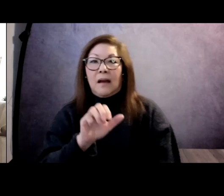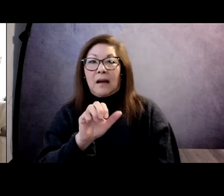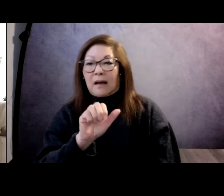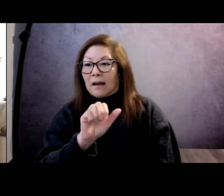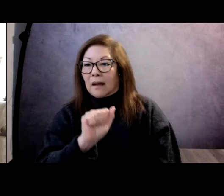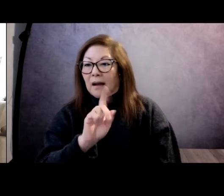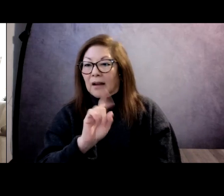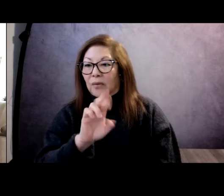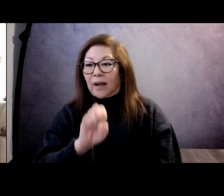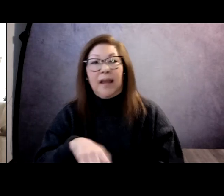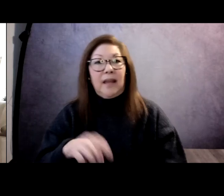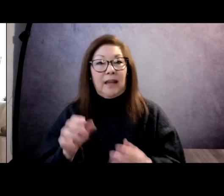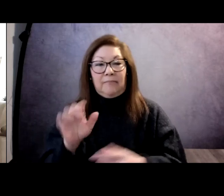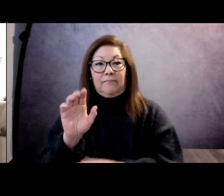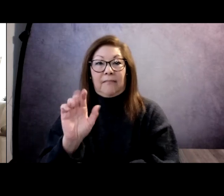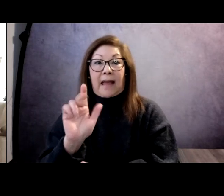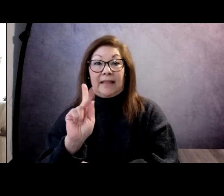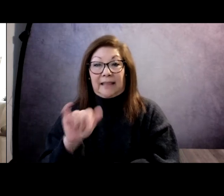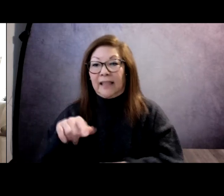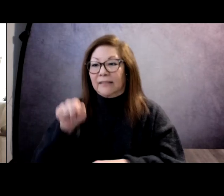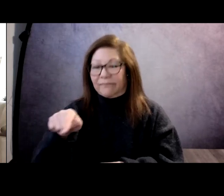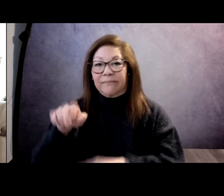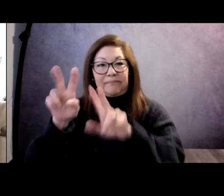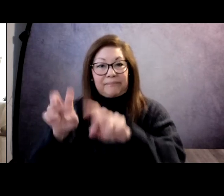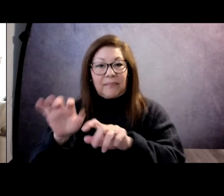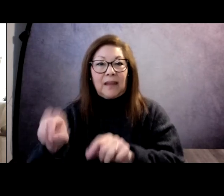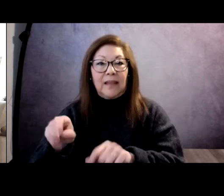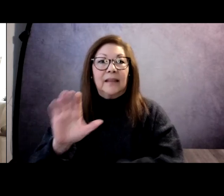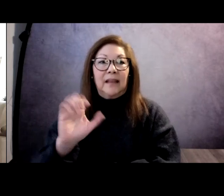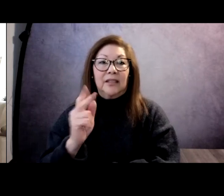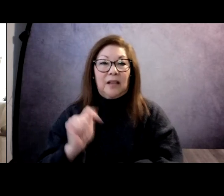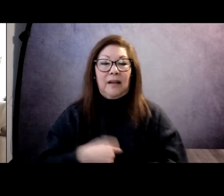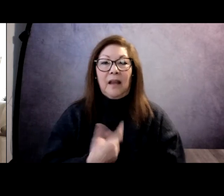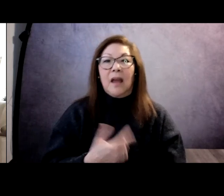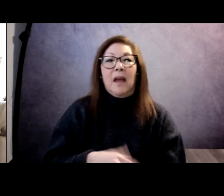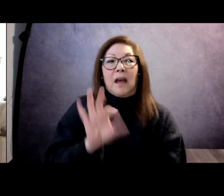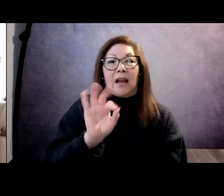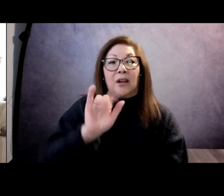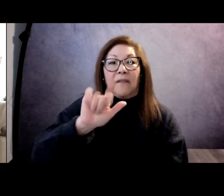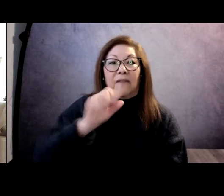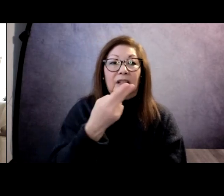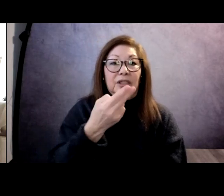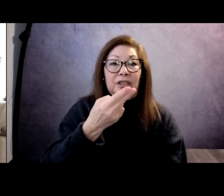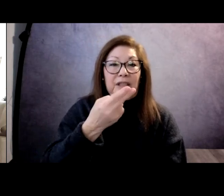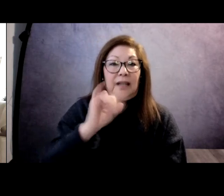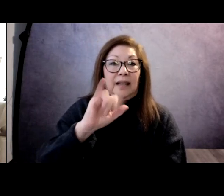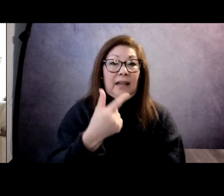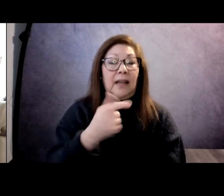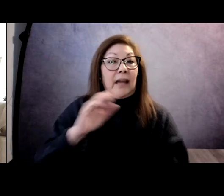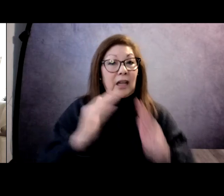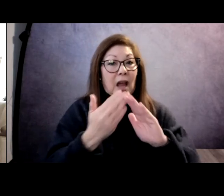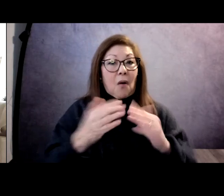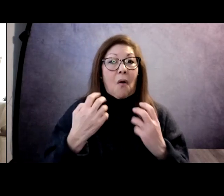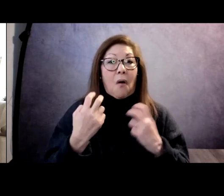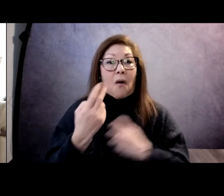box. If you have any questions about that, I know that Flushing Town Hall is going to be holding an information